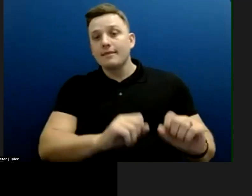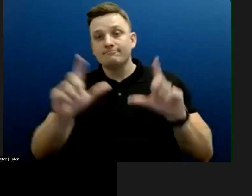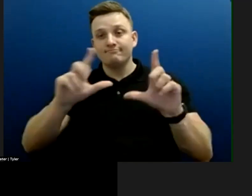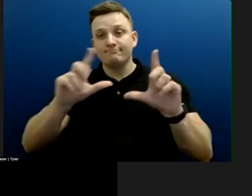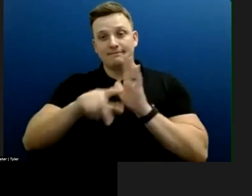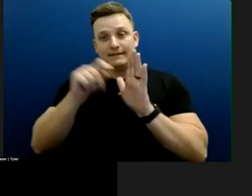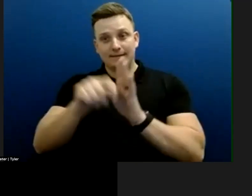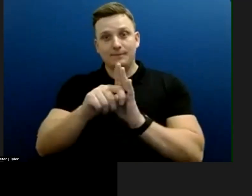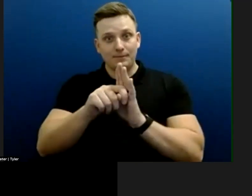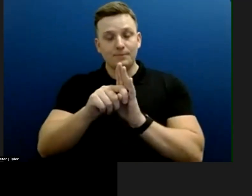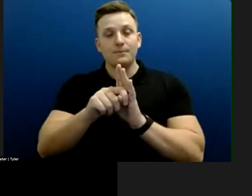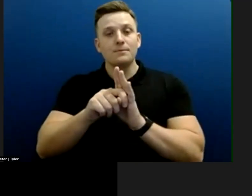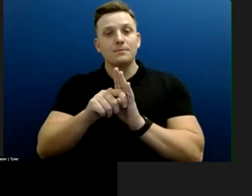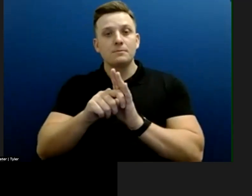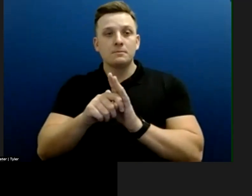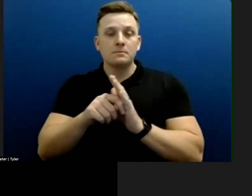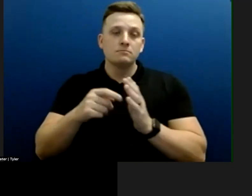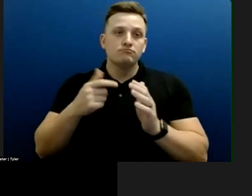some